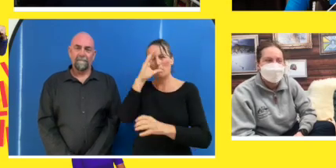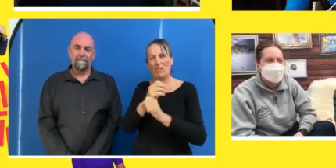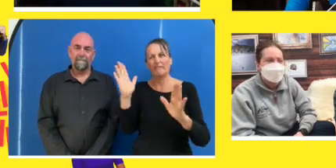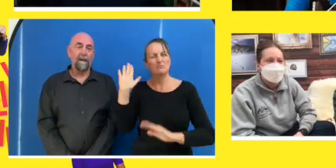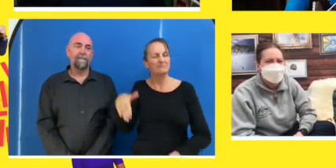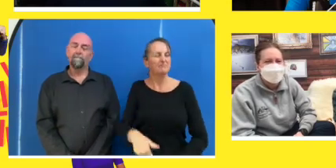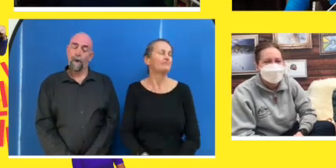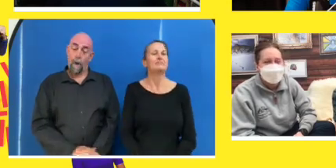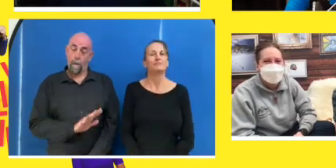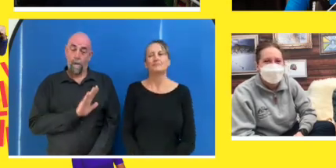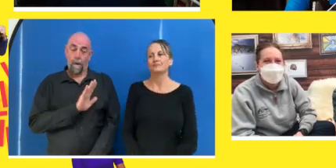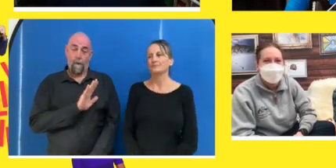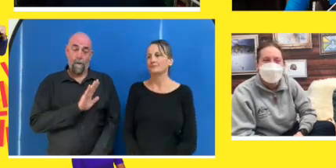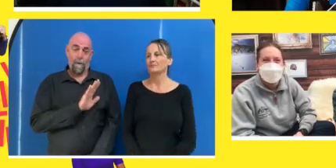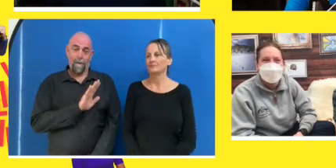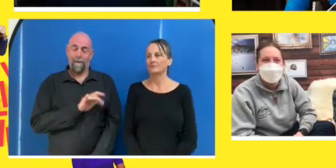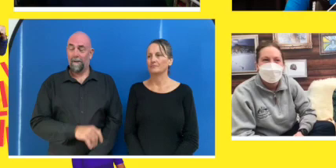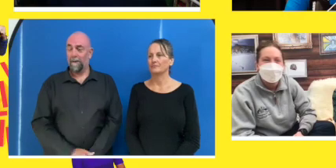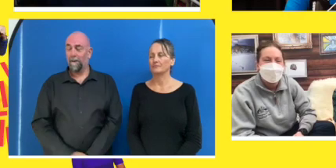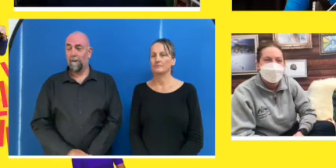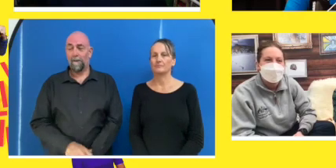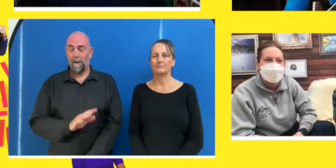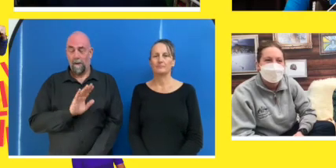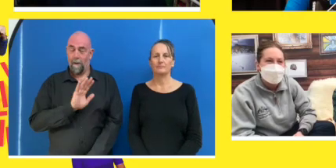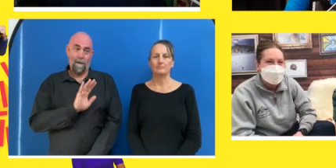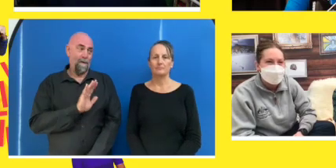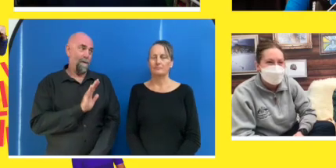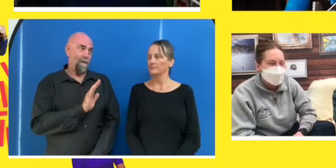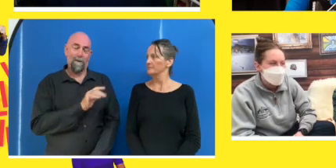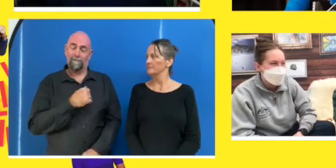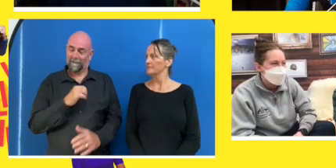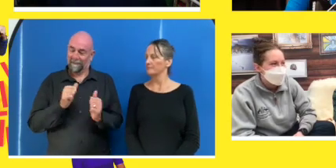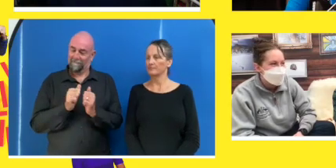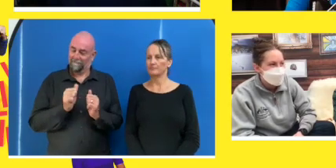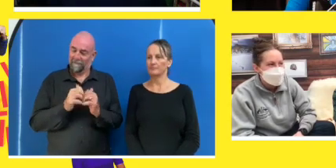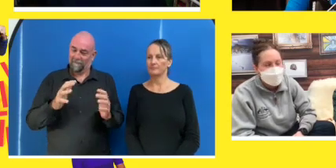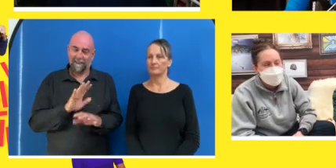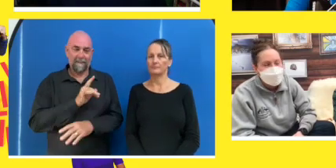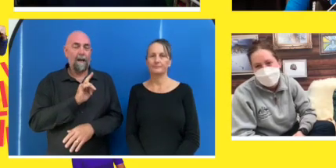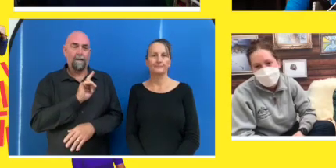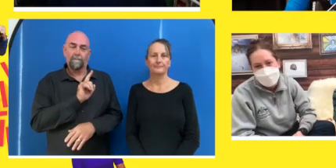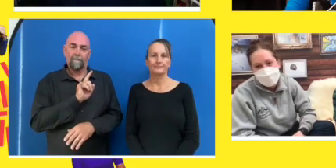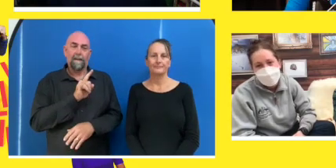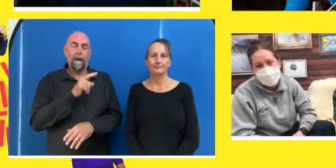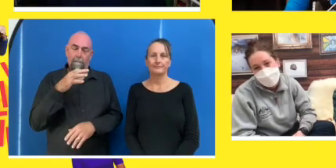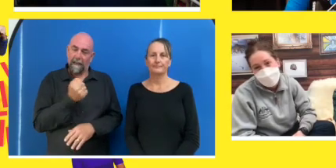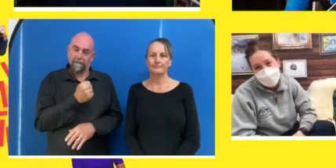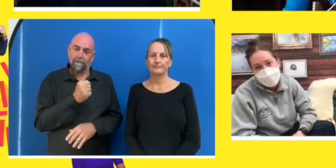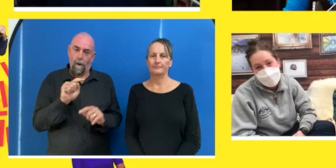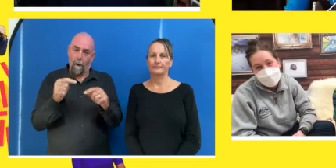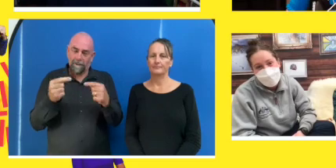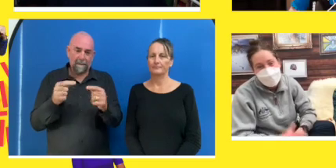not wearing the same underwear, or are you? No, I actually wore our Ski-Tex underwear the other day just by accident. They were in